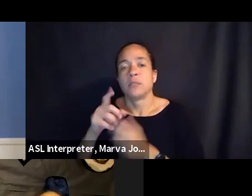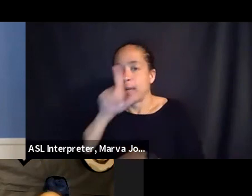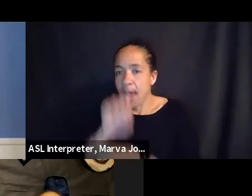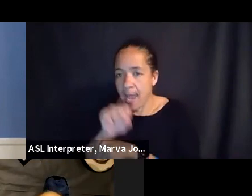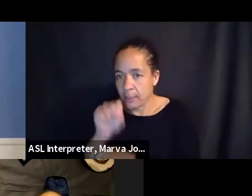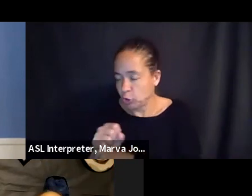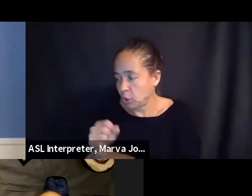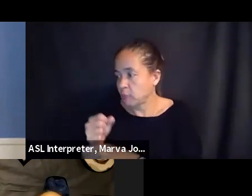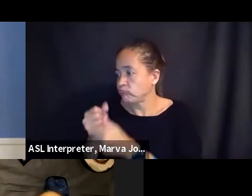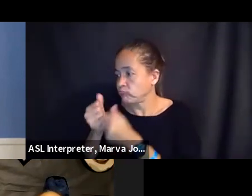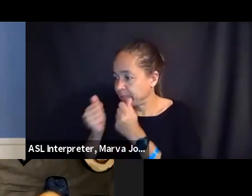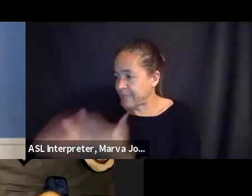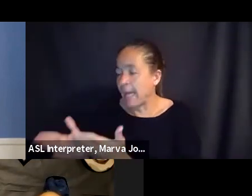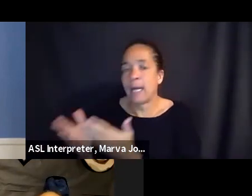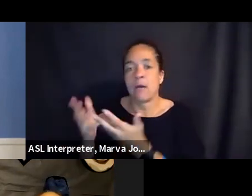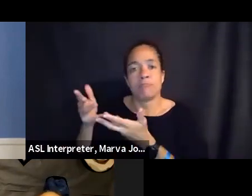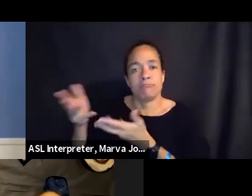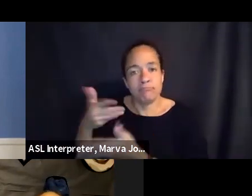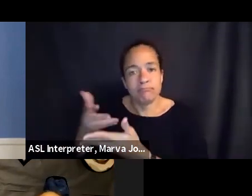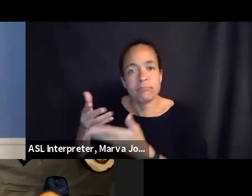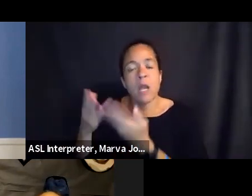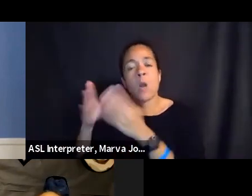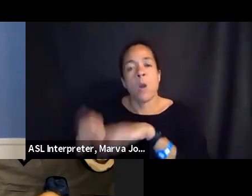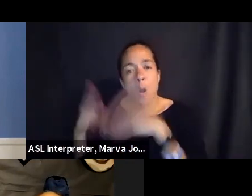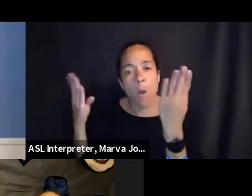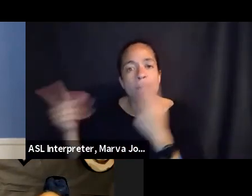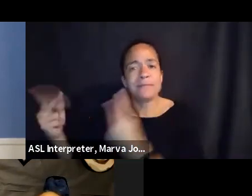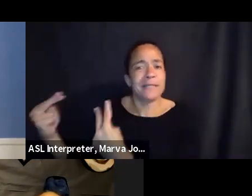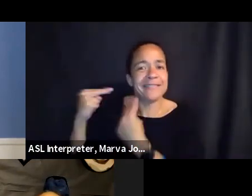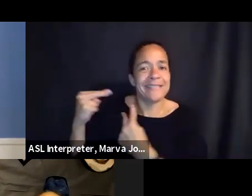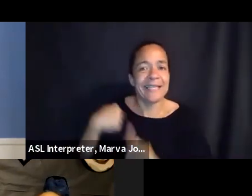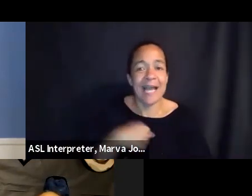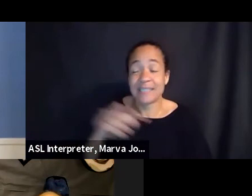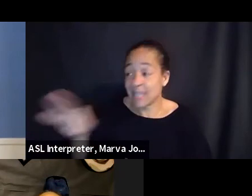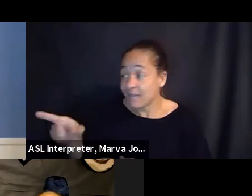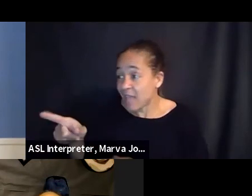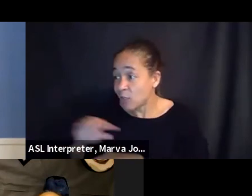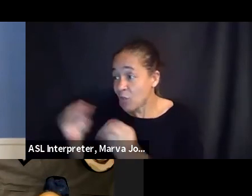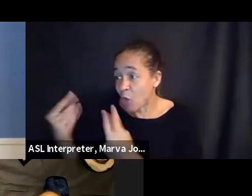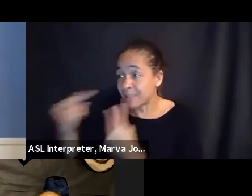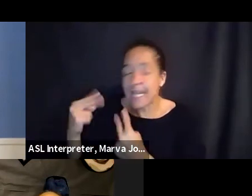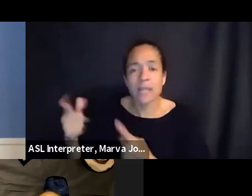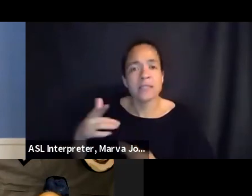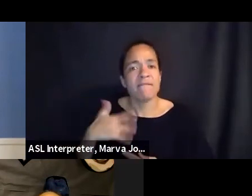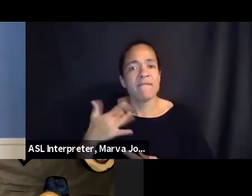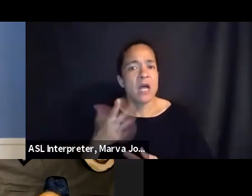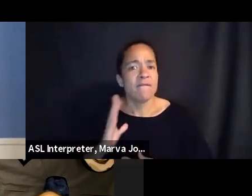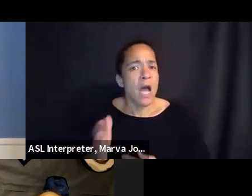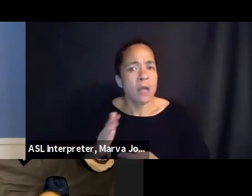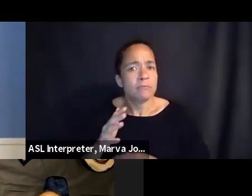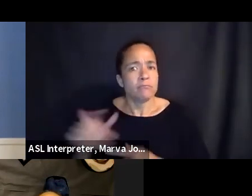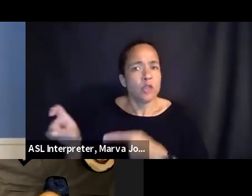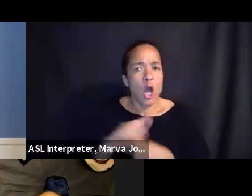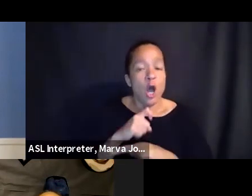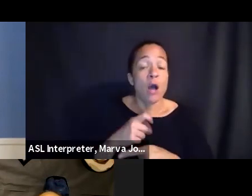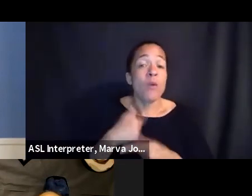be open so that people see us on the street. And if they're not seeing us, they feel free to call us. And, you know, we've had community residents since then just call and say,